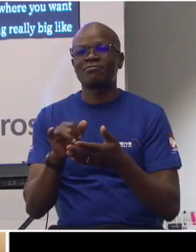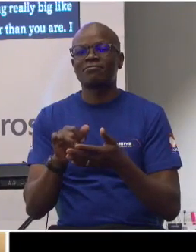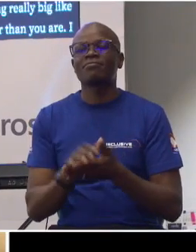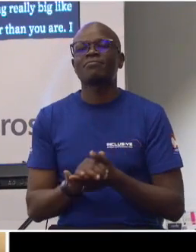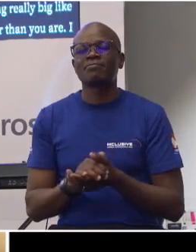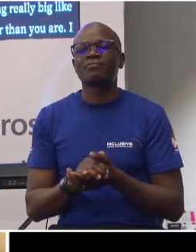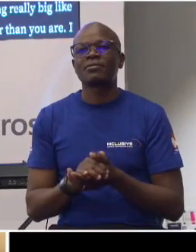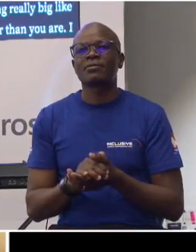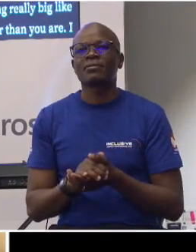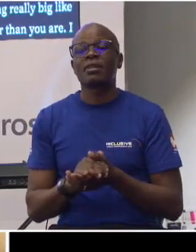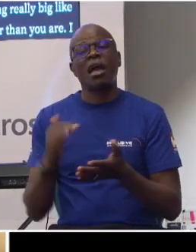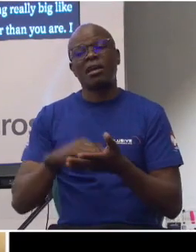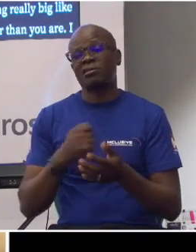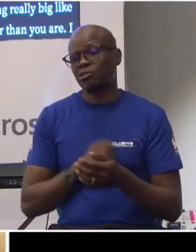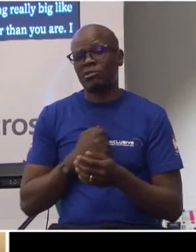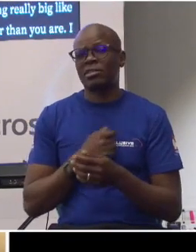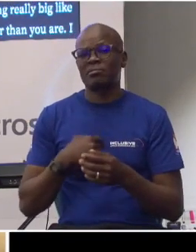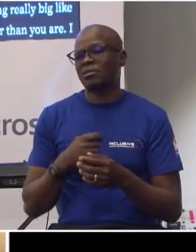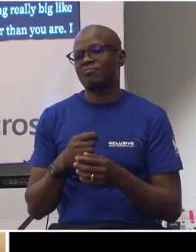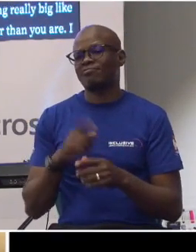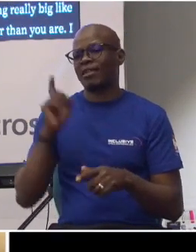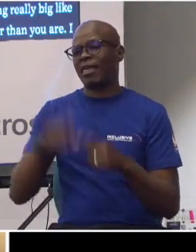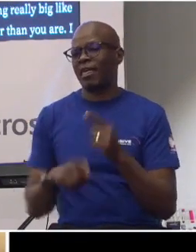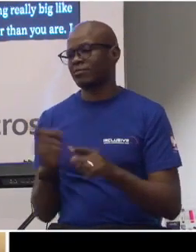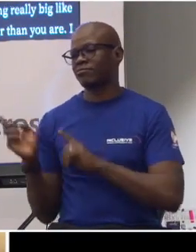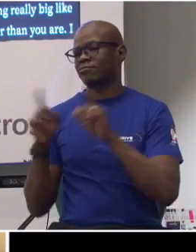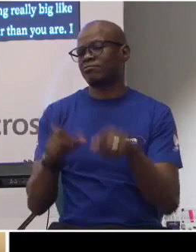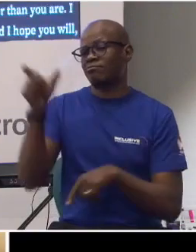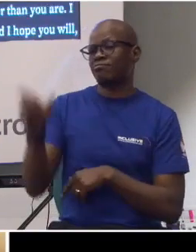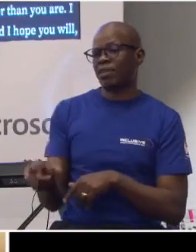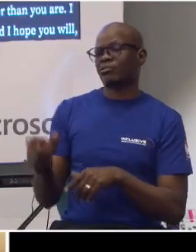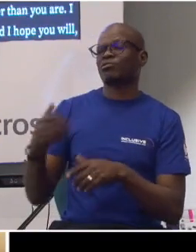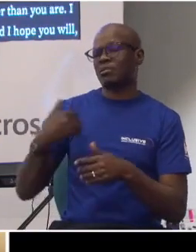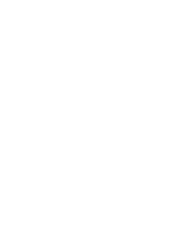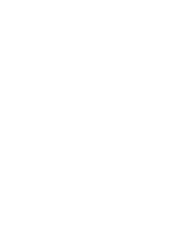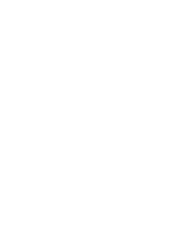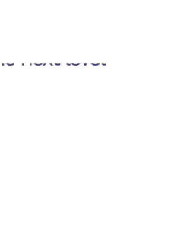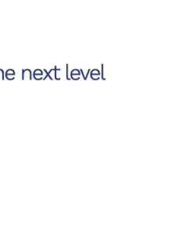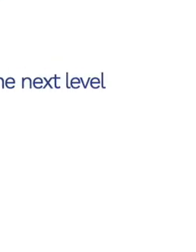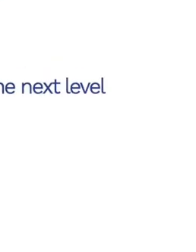So again, I'm sorry I can't be there in person, but we'll see each other on the net.